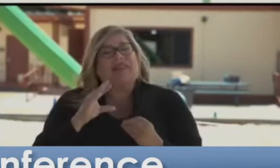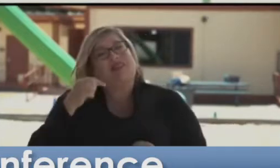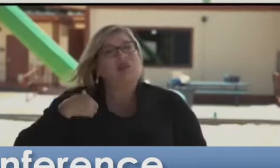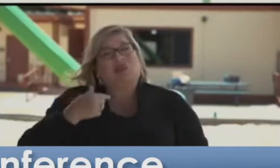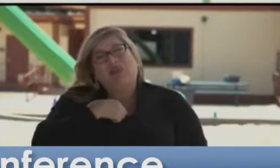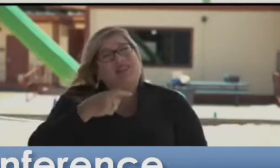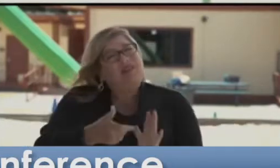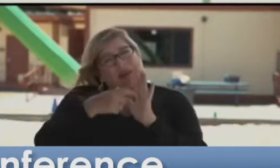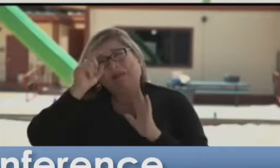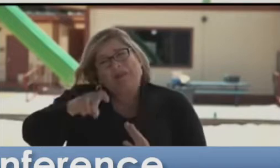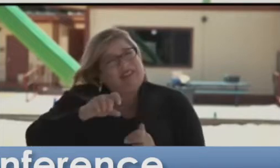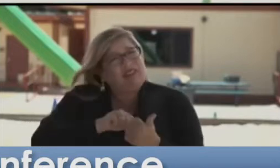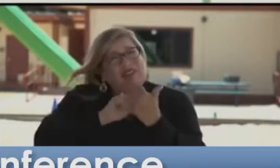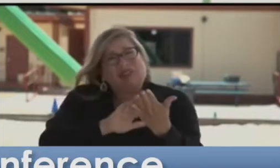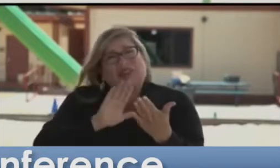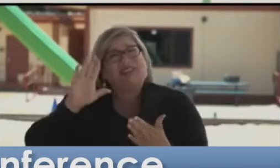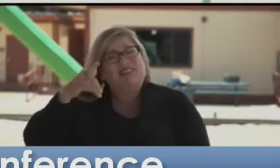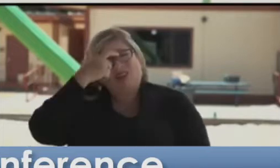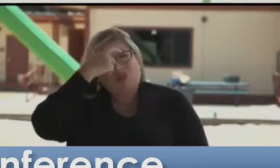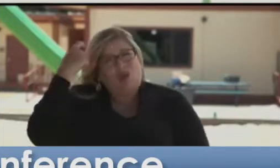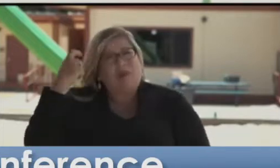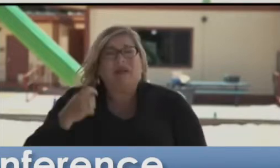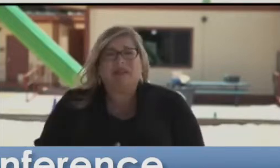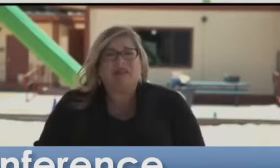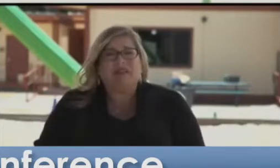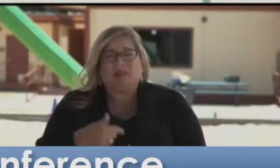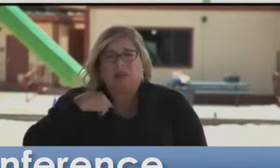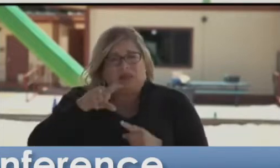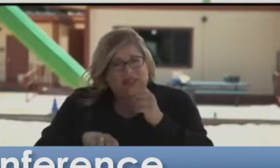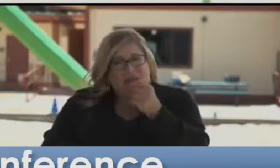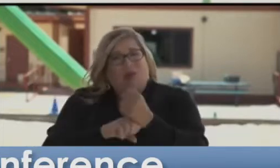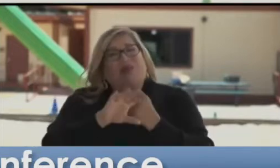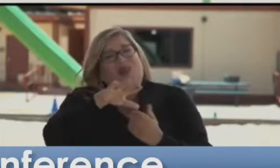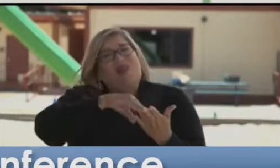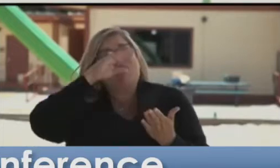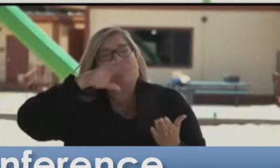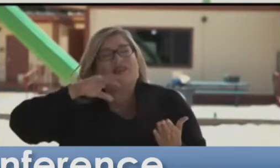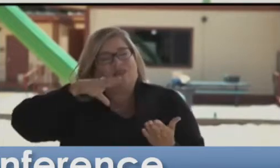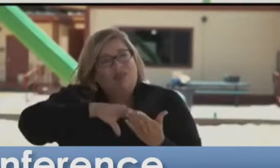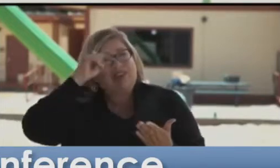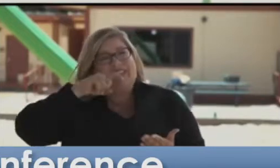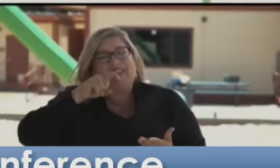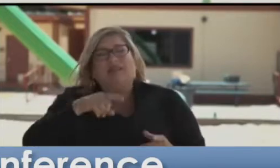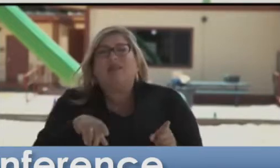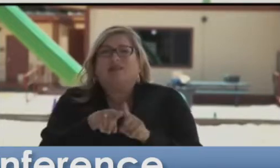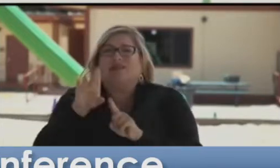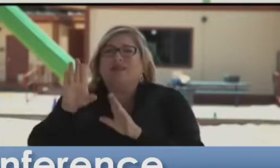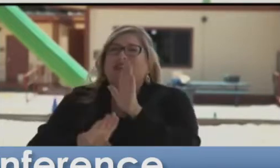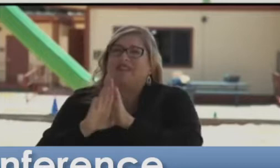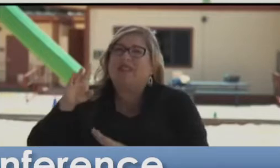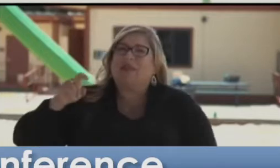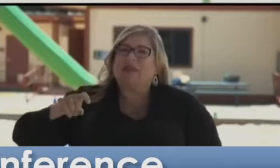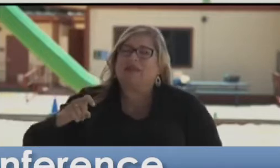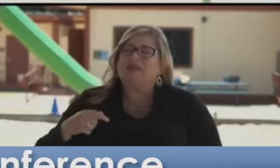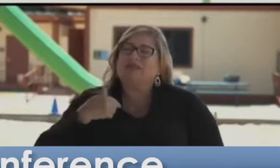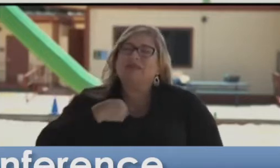to address the trauma that they have experienced. We support their learning needs, and we support their developmental needs. And so I'm proud of our governor. I'm proud of our state.